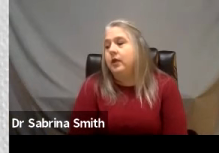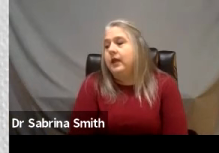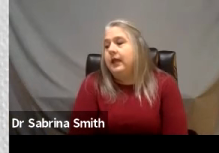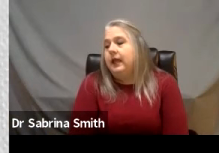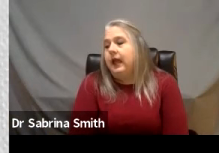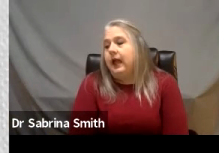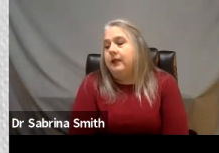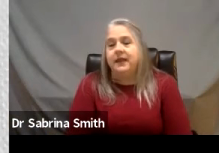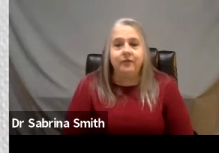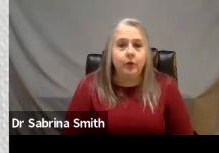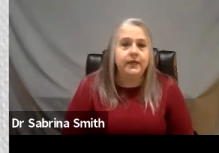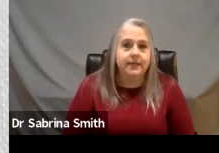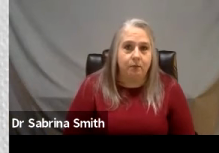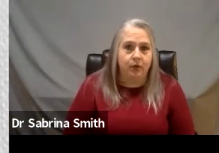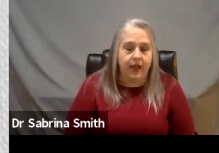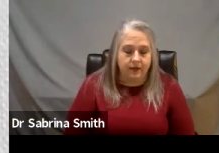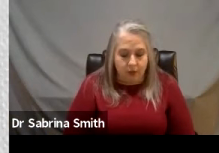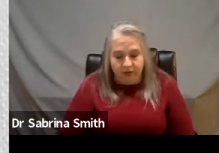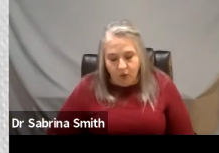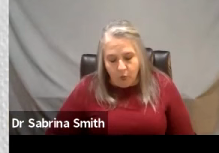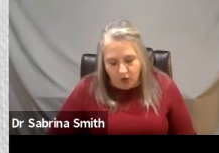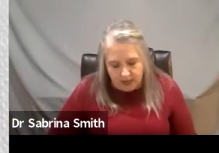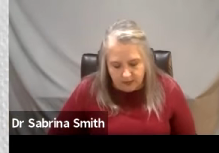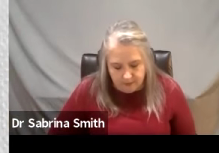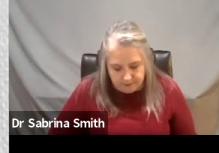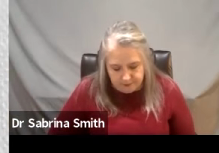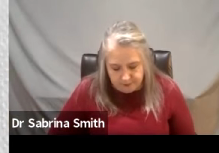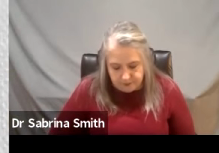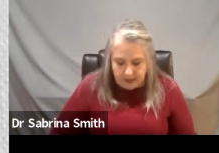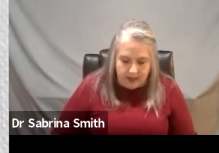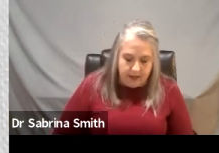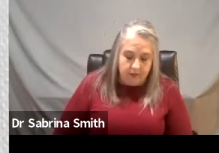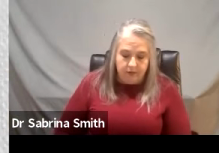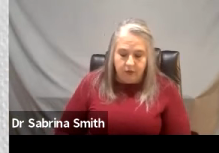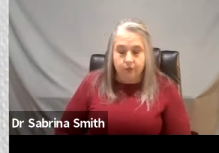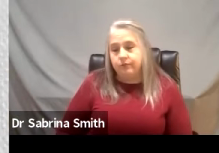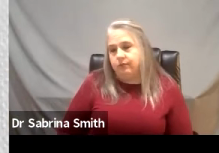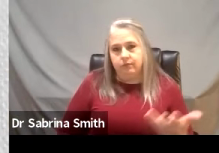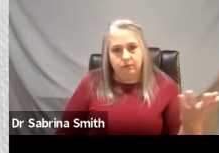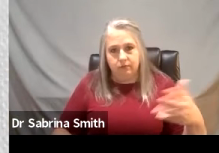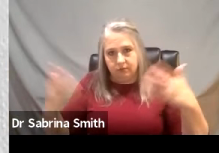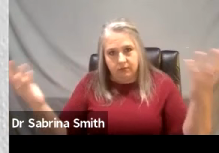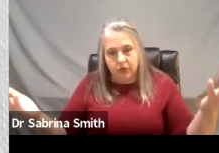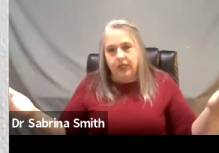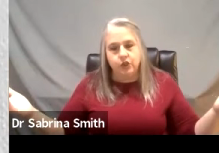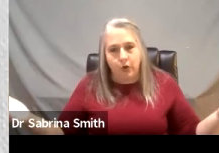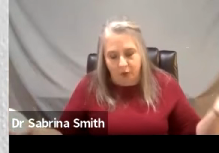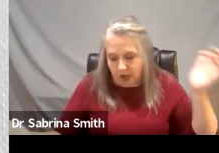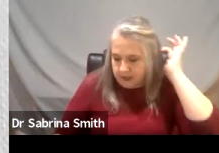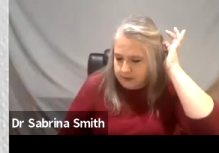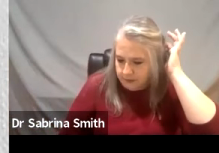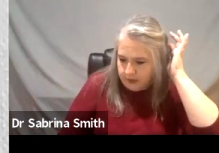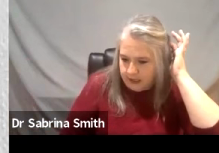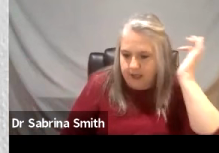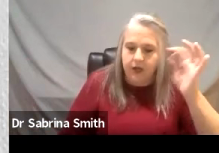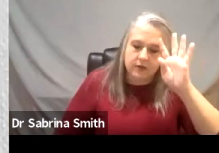So let me give you an example of that. So if we're working and you're looking at your own